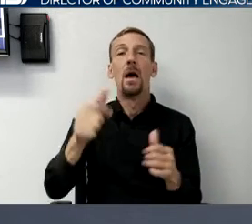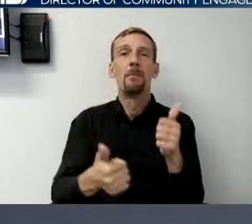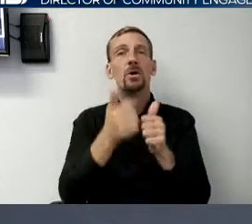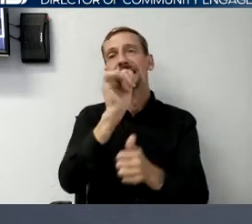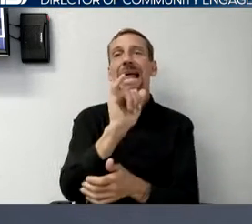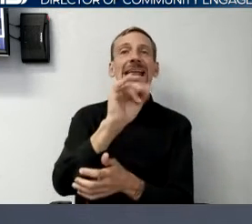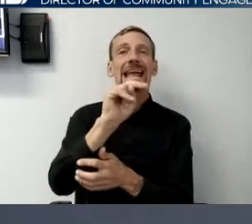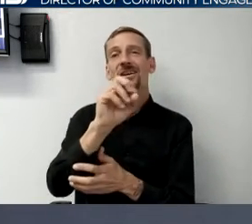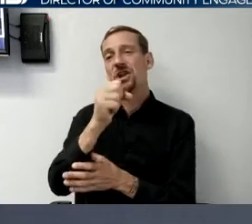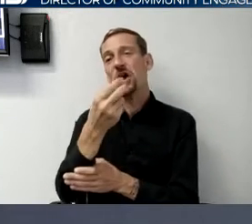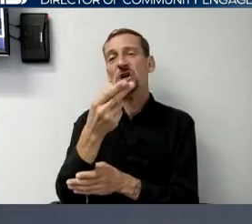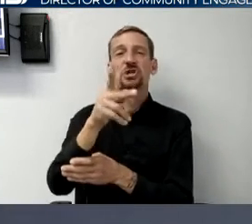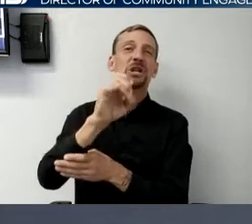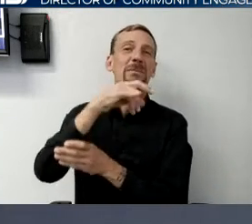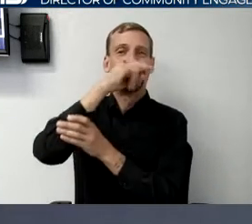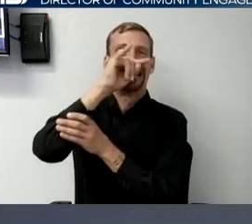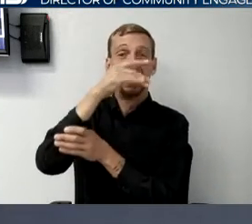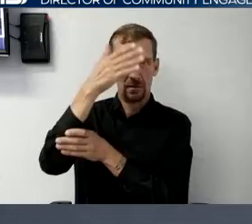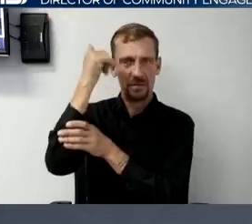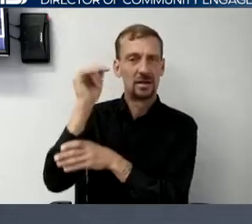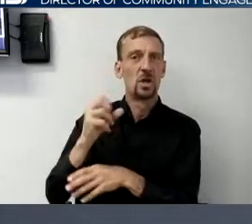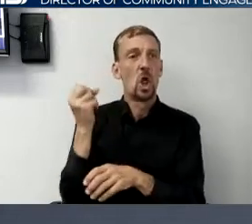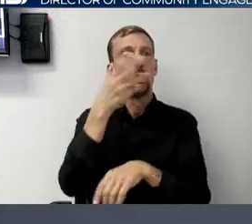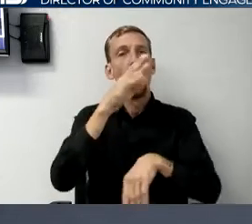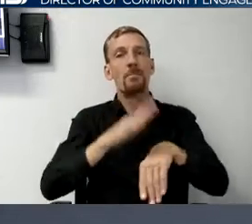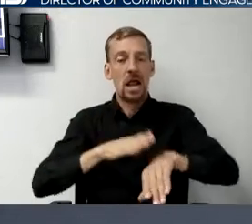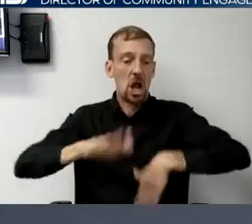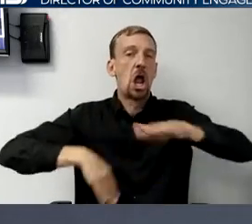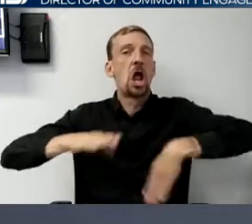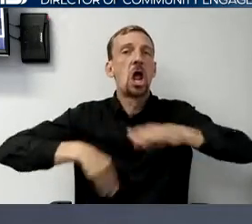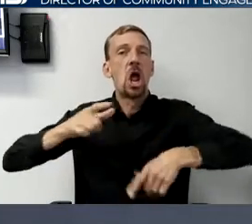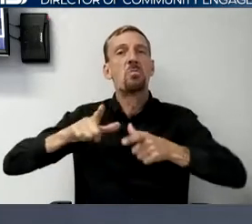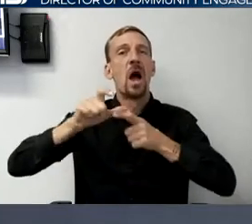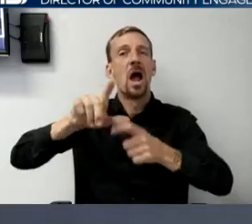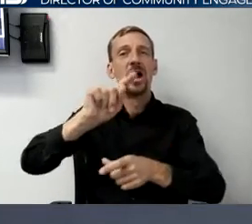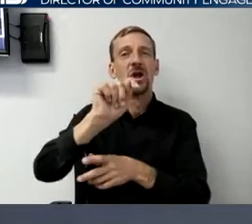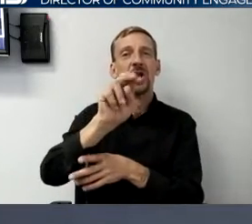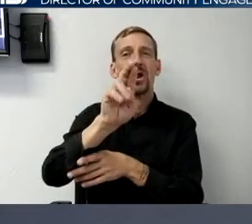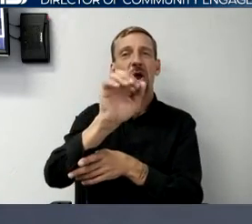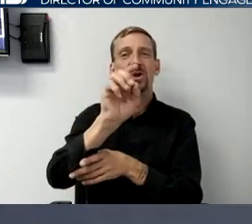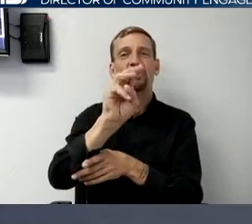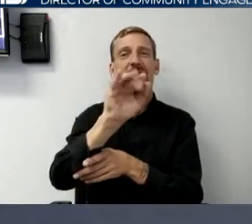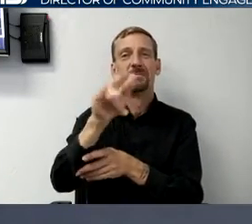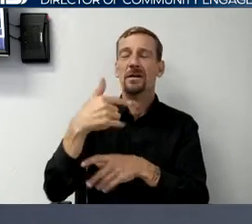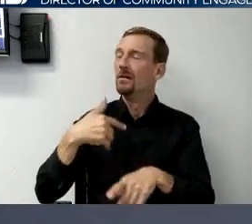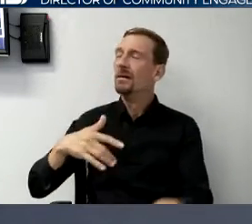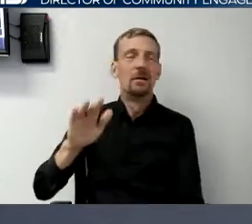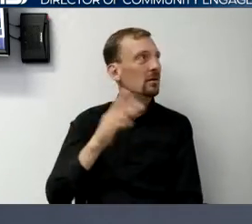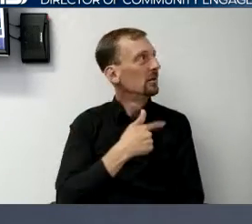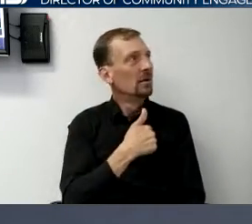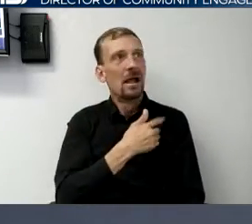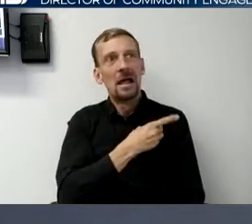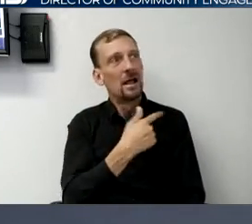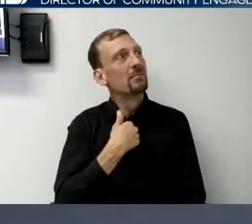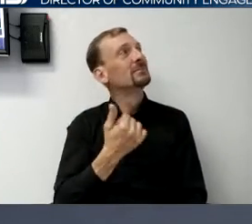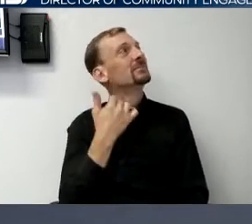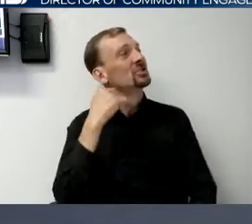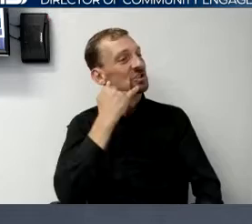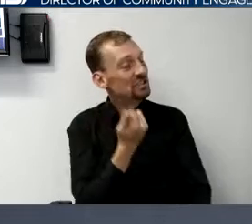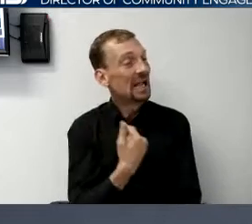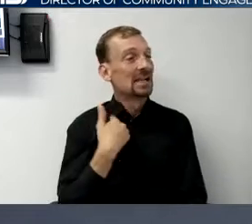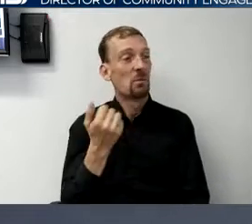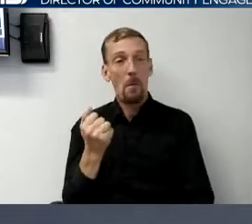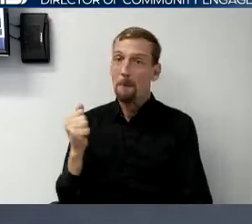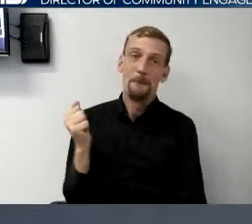kids at our distance learning site because, just throw them on a treadmill. Yeah, I'm jealous. I wonder if I can find a way to go back to